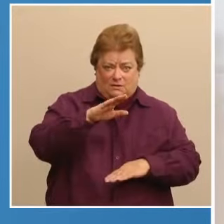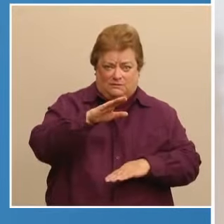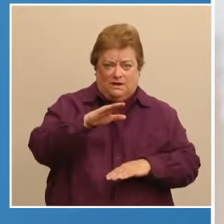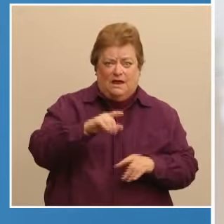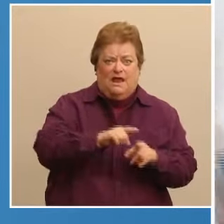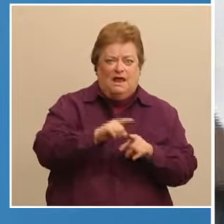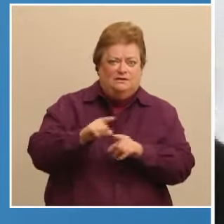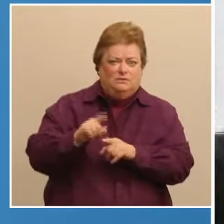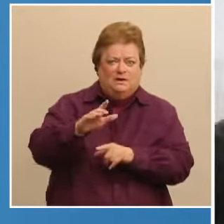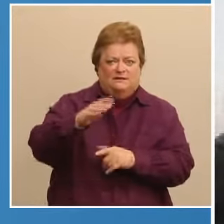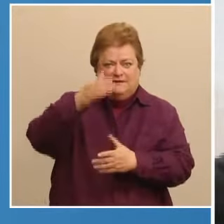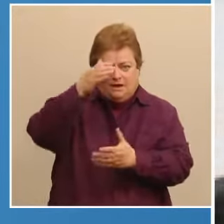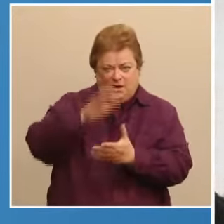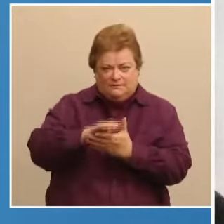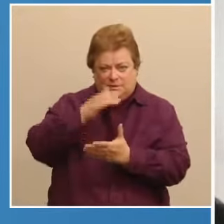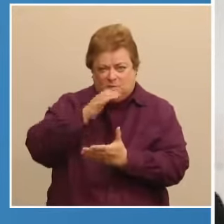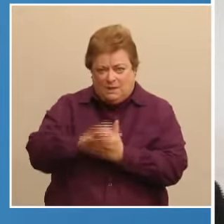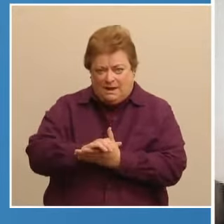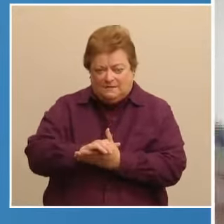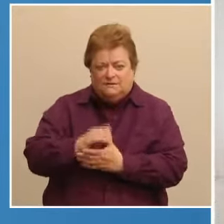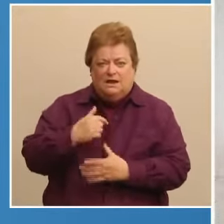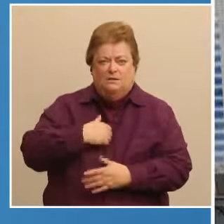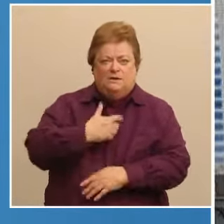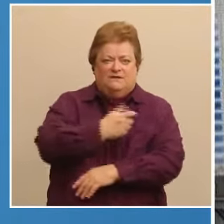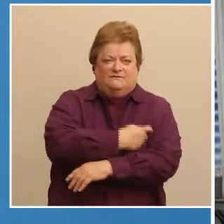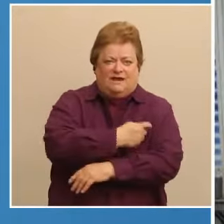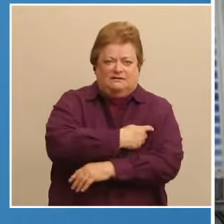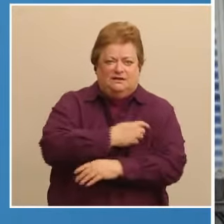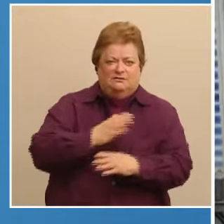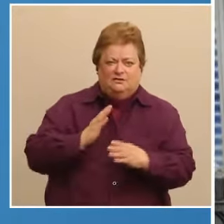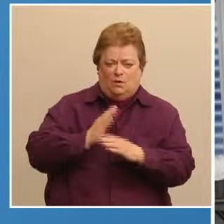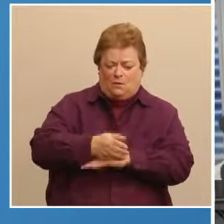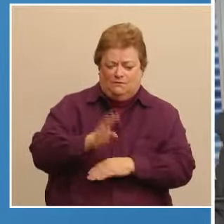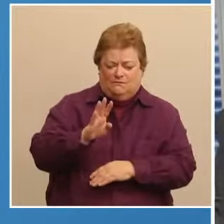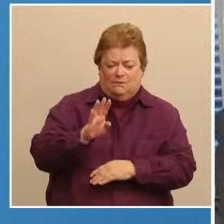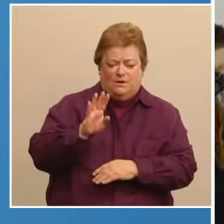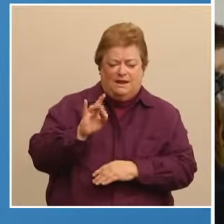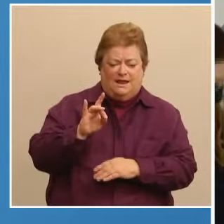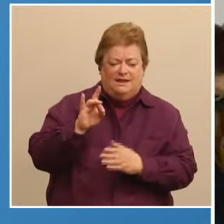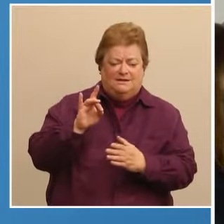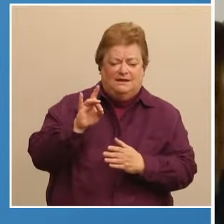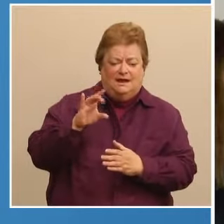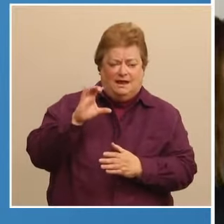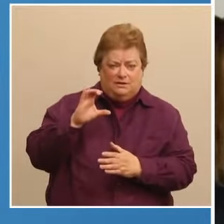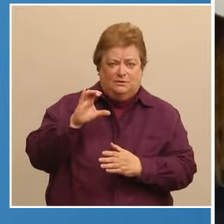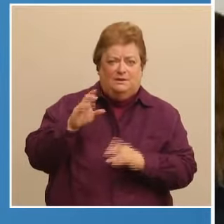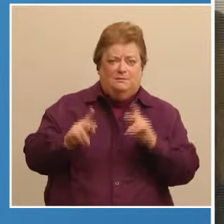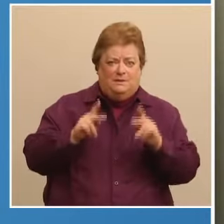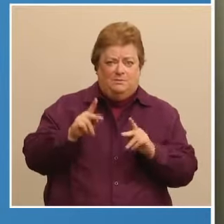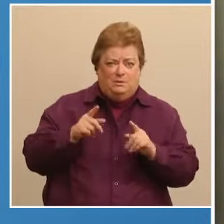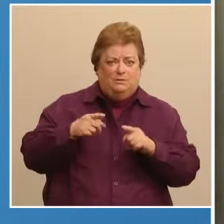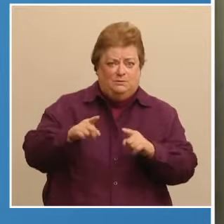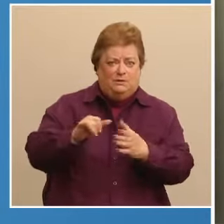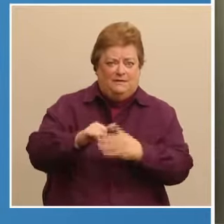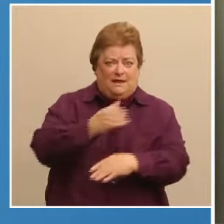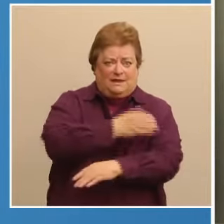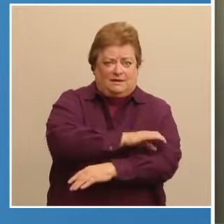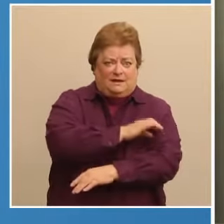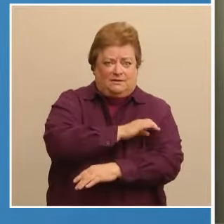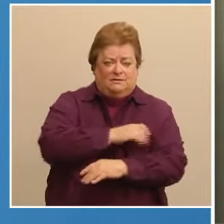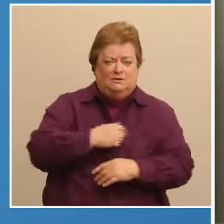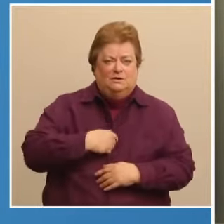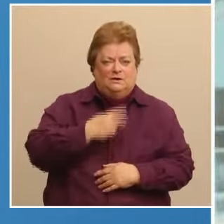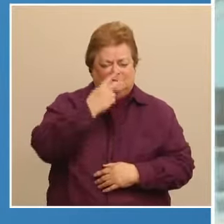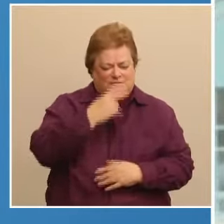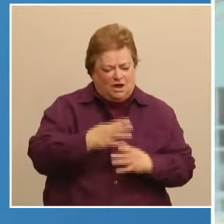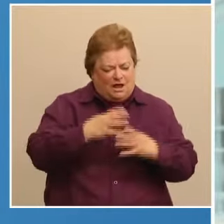older, as well as their spouses, and we vaccinated just over 4,800 people at that clinic. We saw a